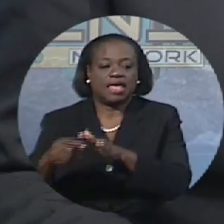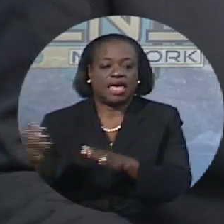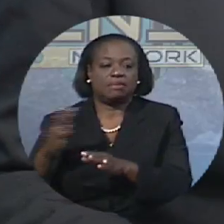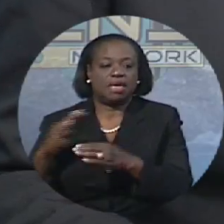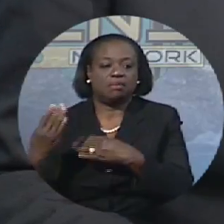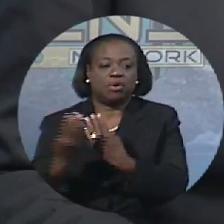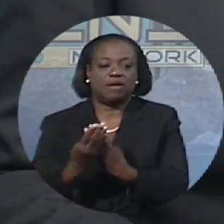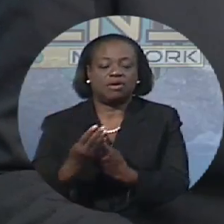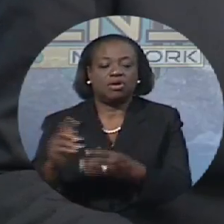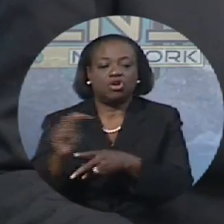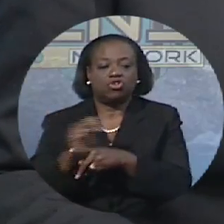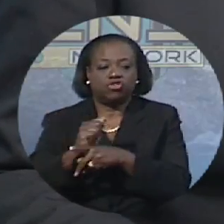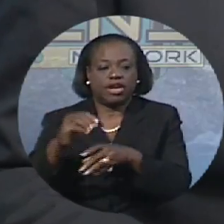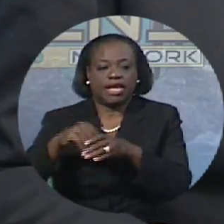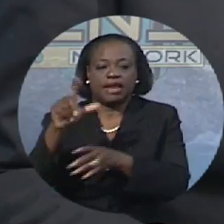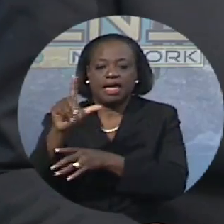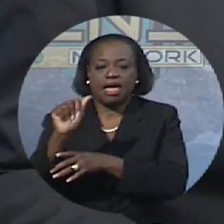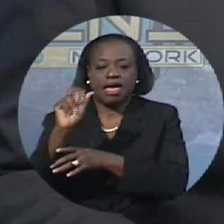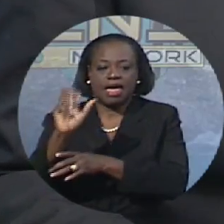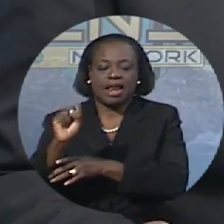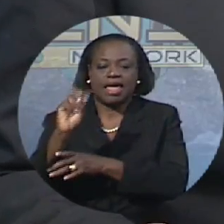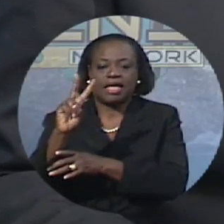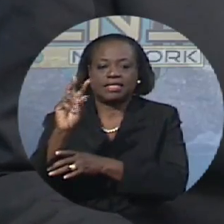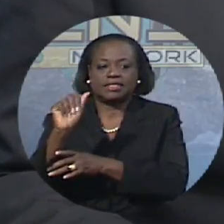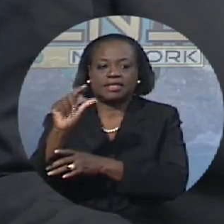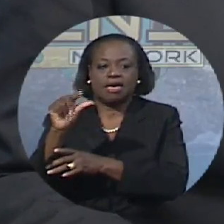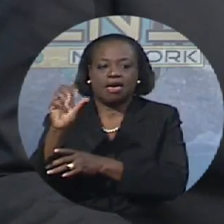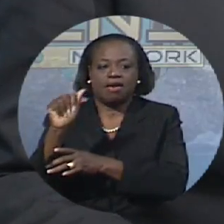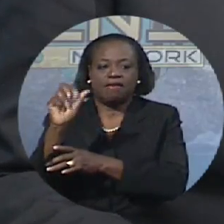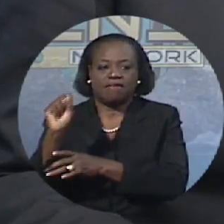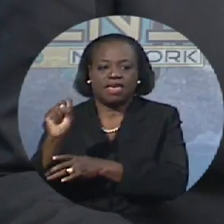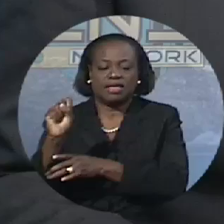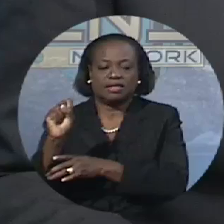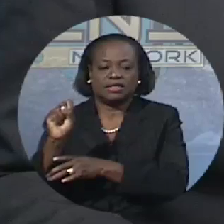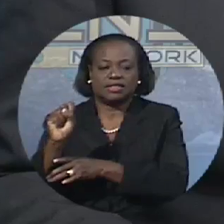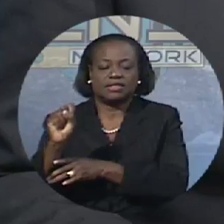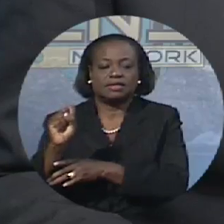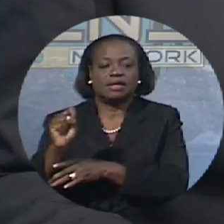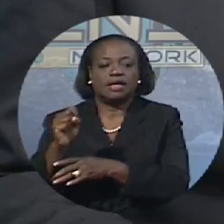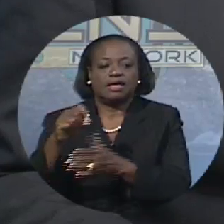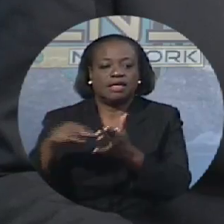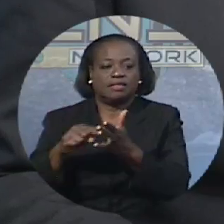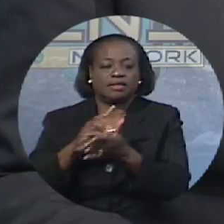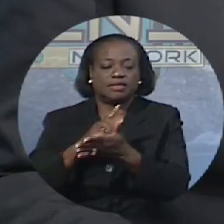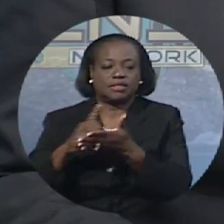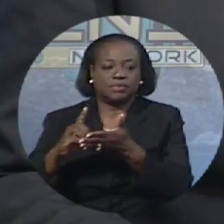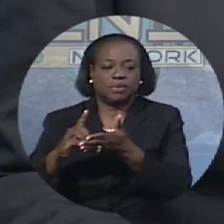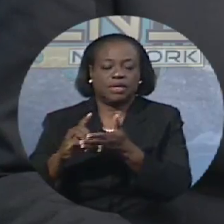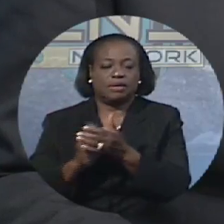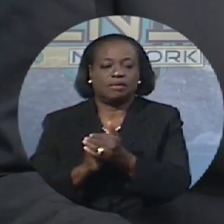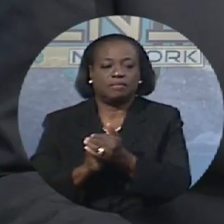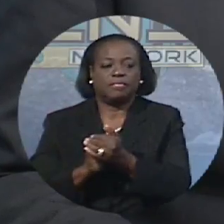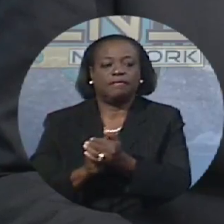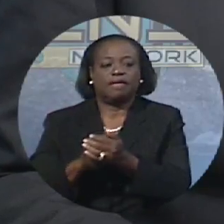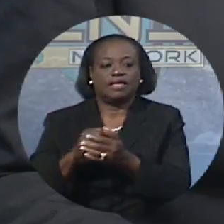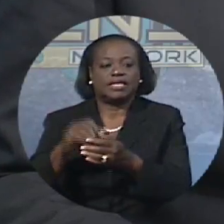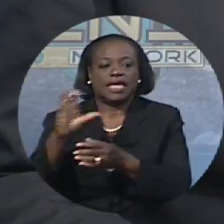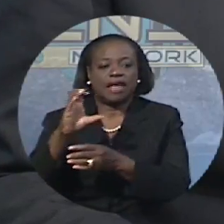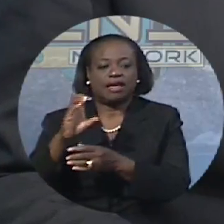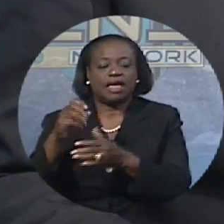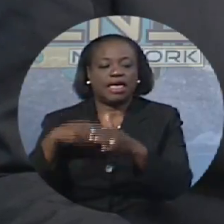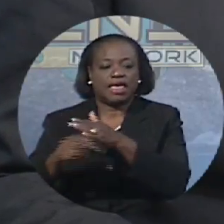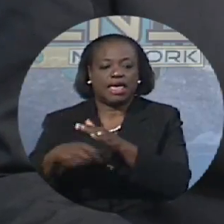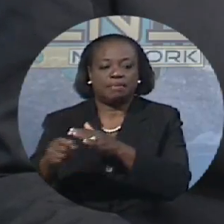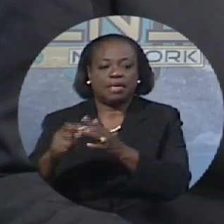course in Las Vegas, Nevada this week. The trip comes just before the Atlantis Casino, in collaboration with its affiliate partner, Cantor